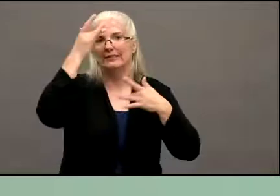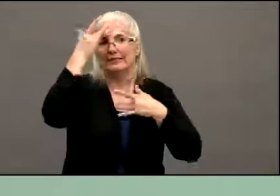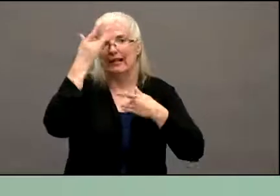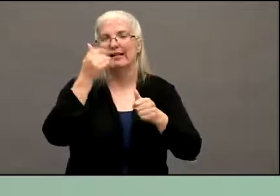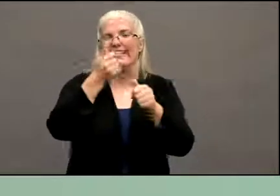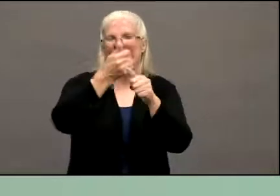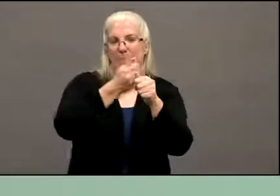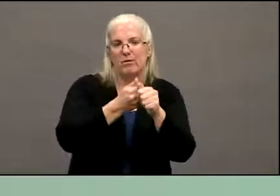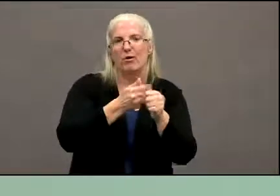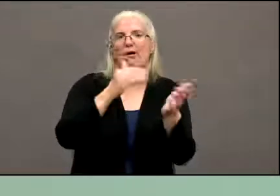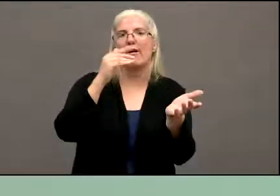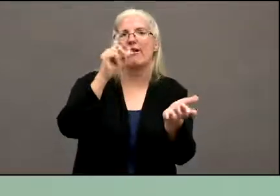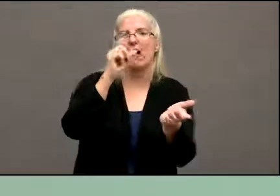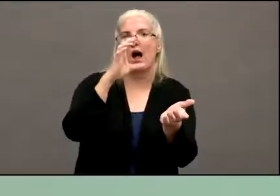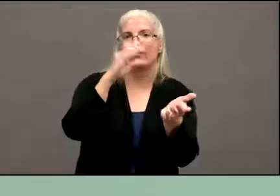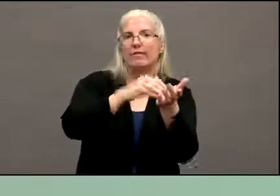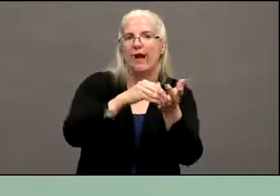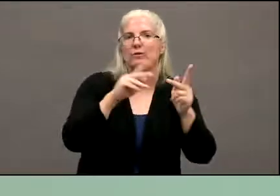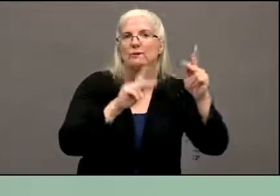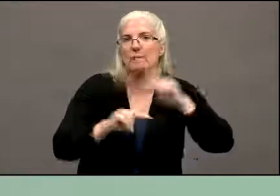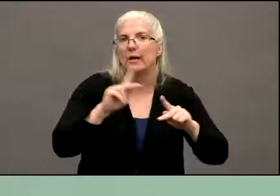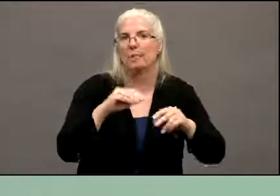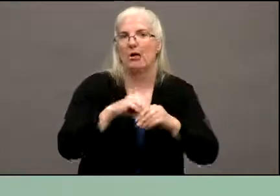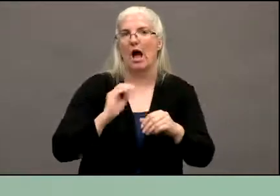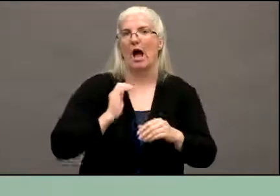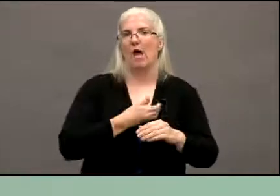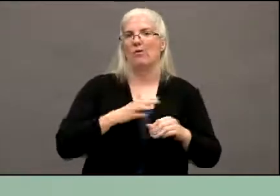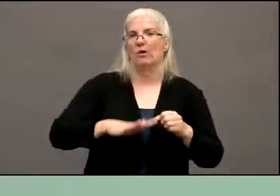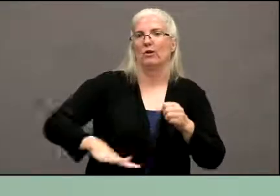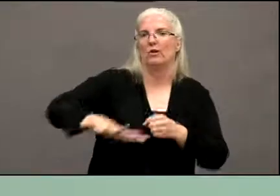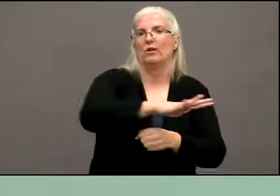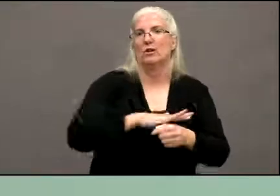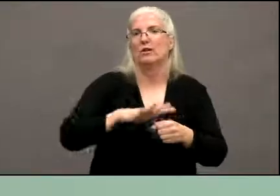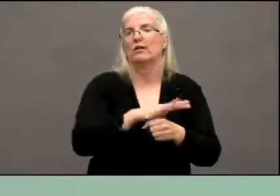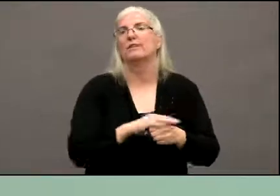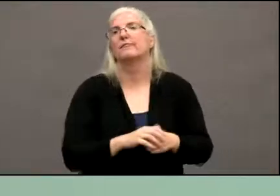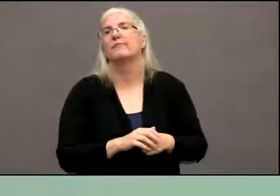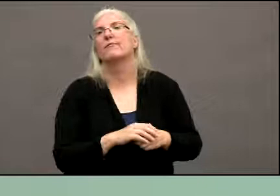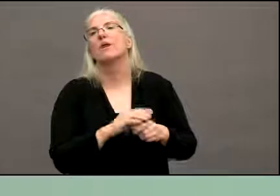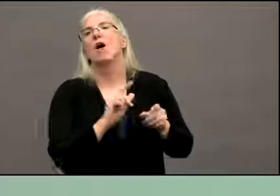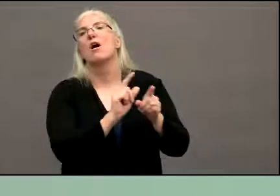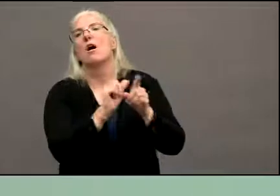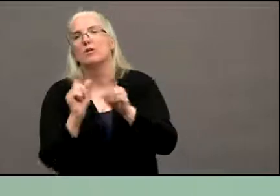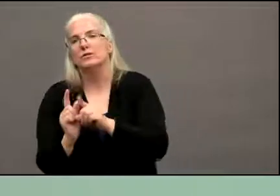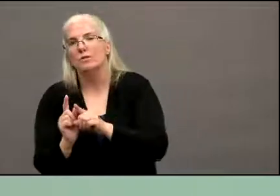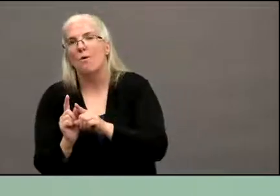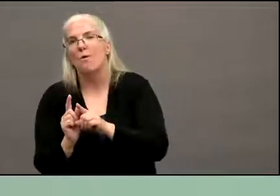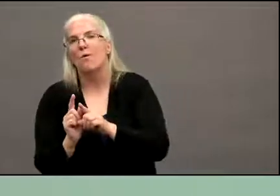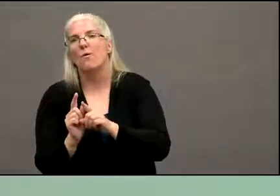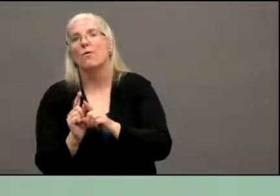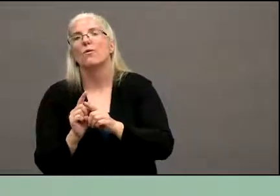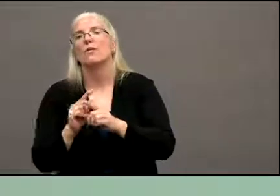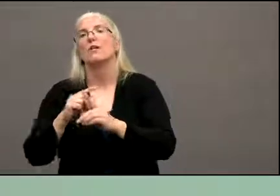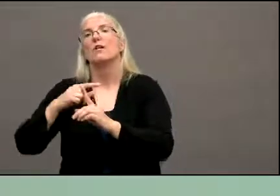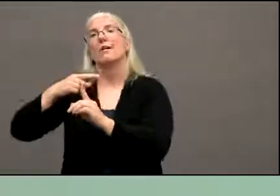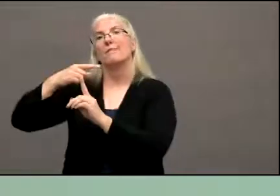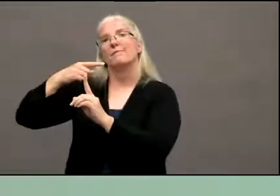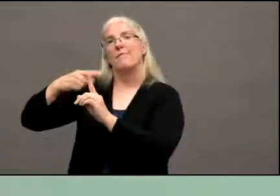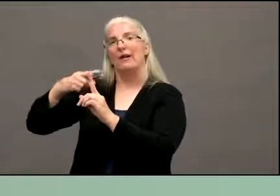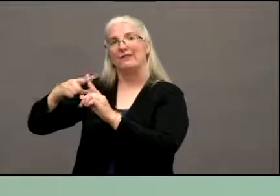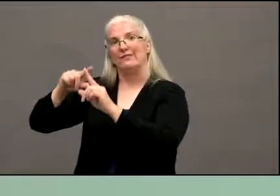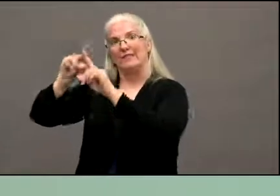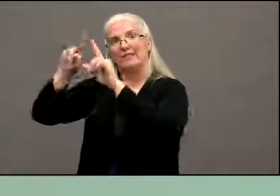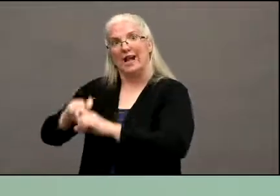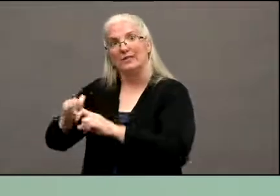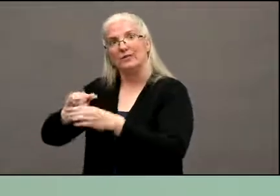of positive test results against the number of tests taken. So basically, the more tests we administer, the